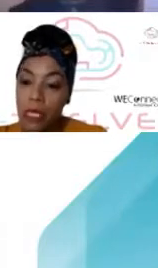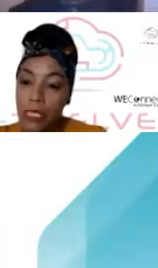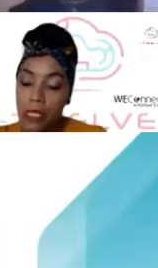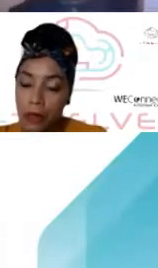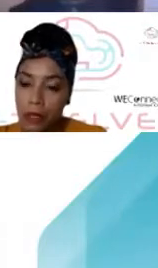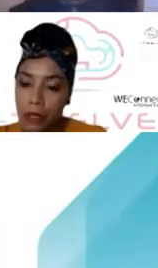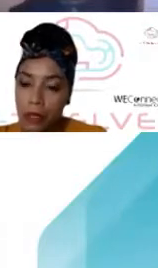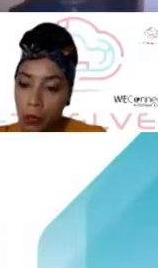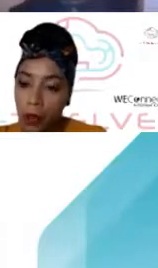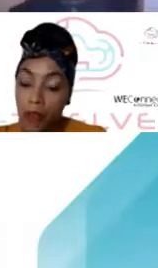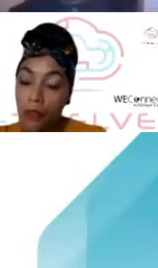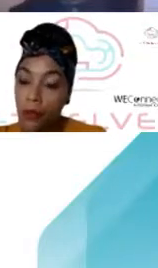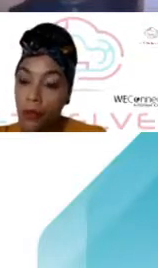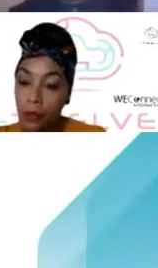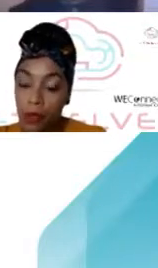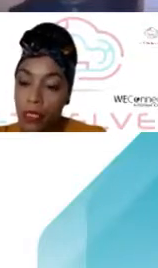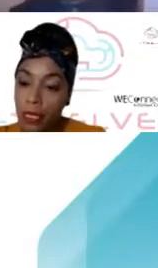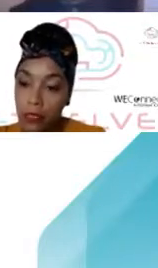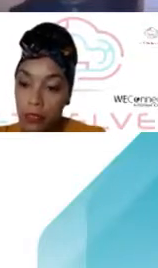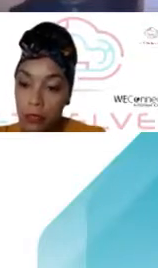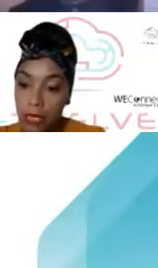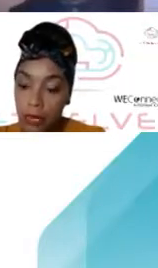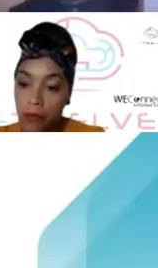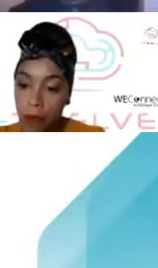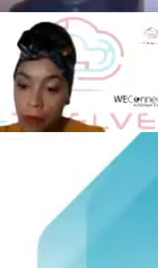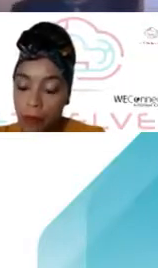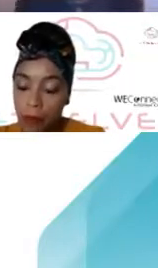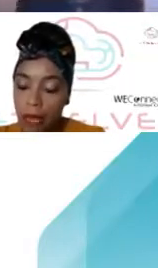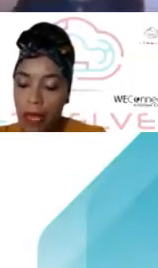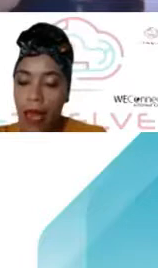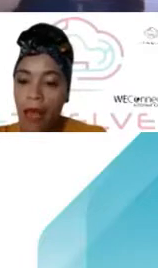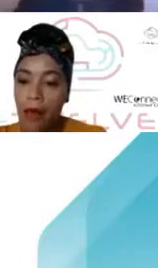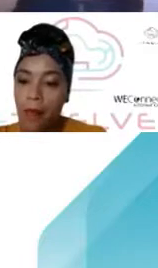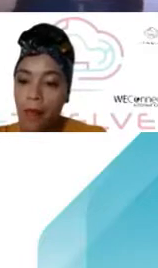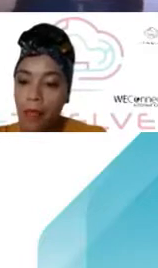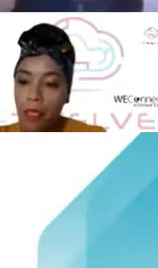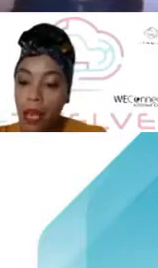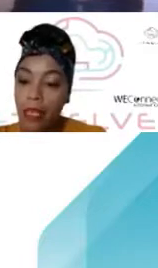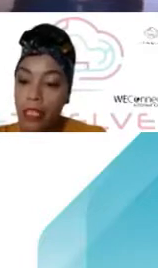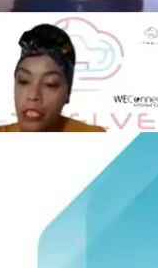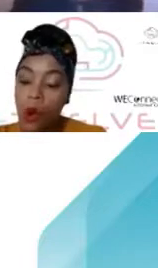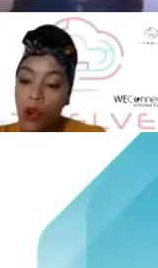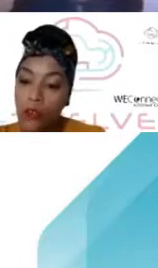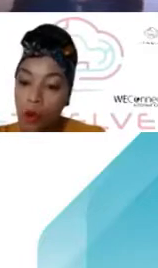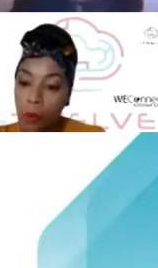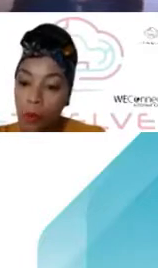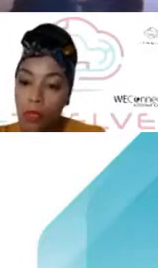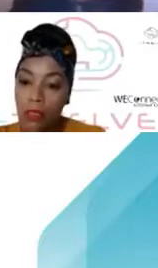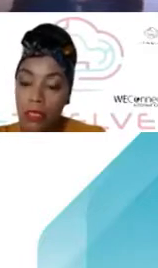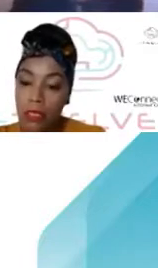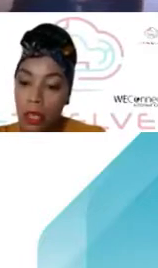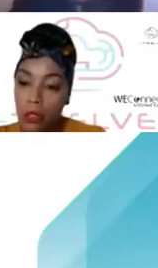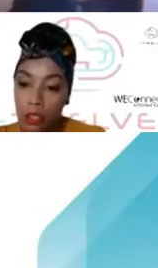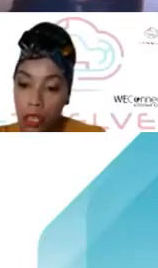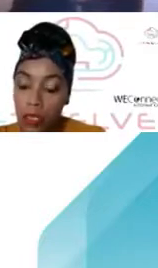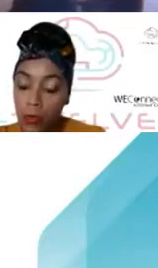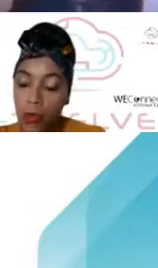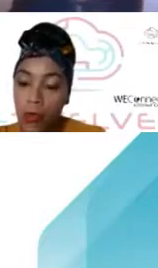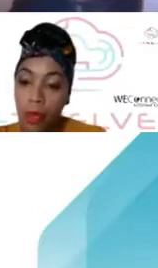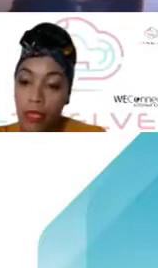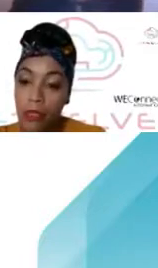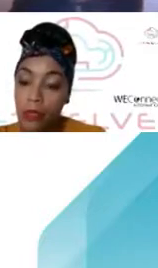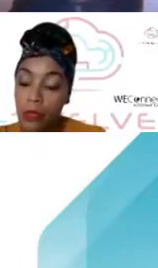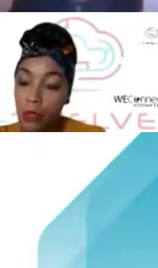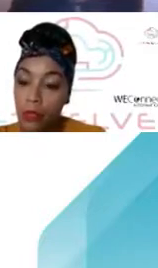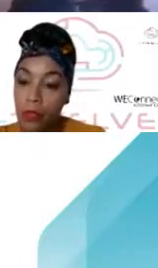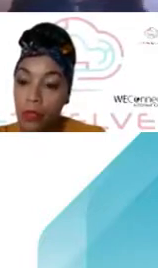not registered with the UIF, you're not entitled to claim from them. Unless you are a formal sole trader, you could